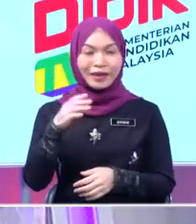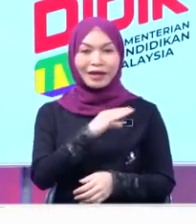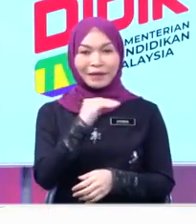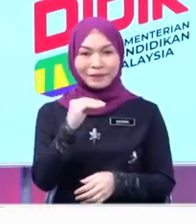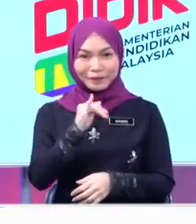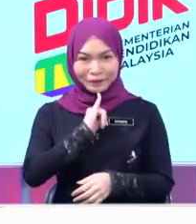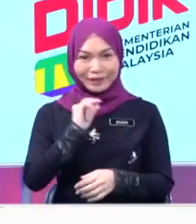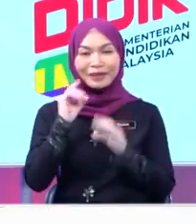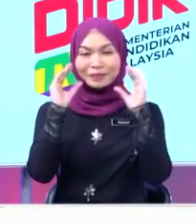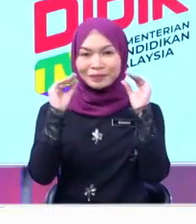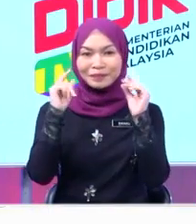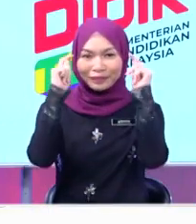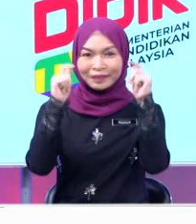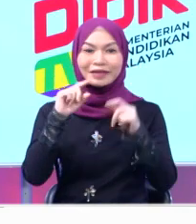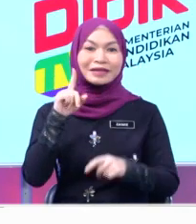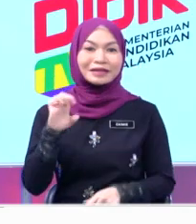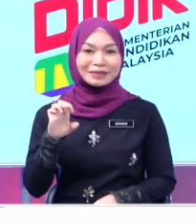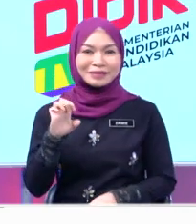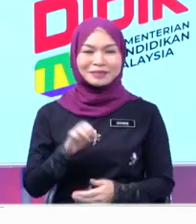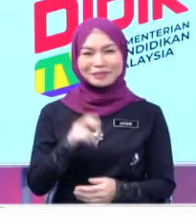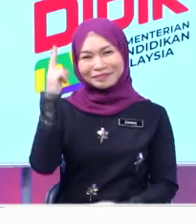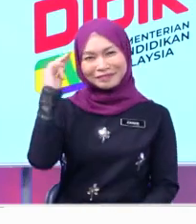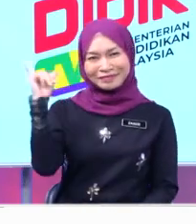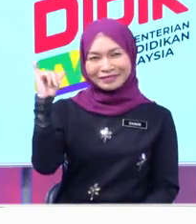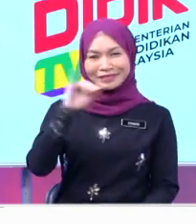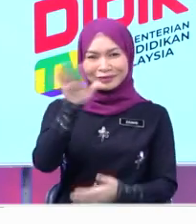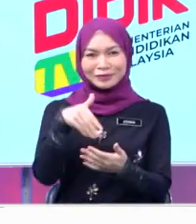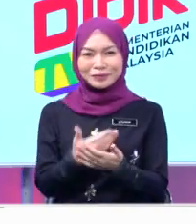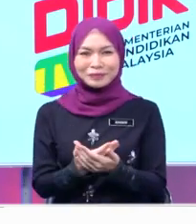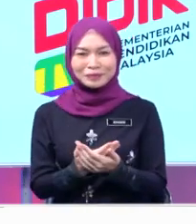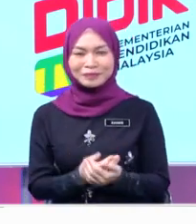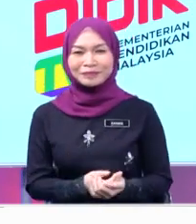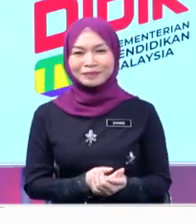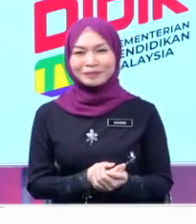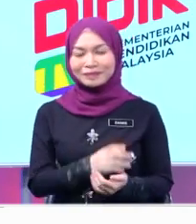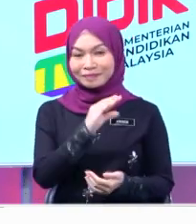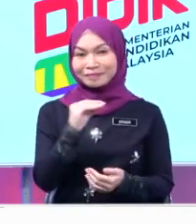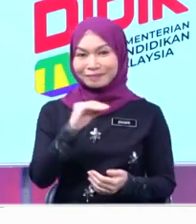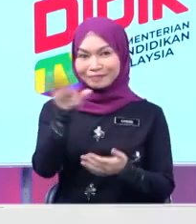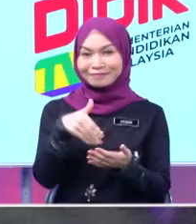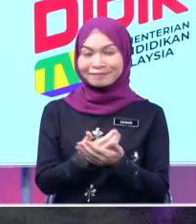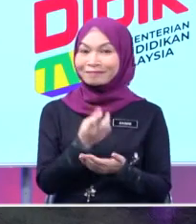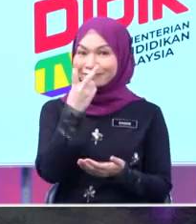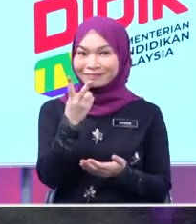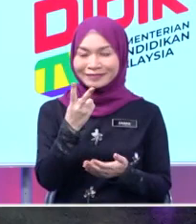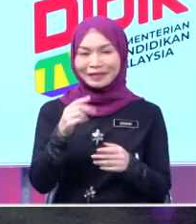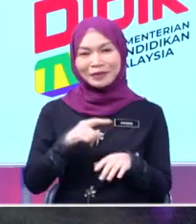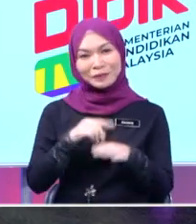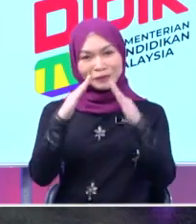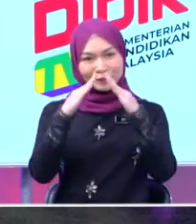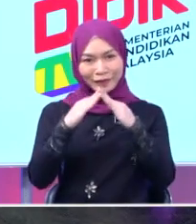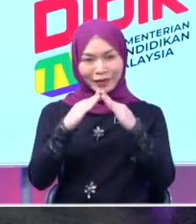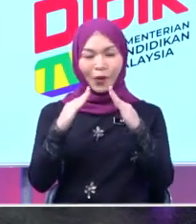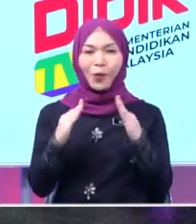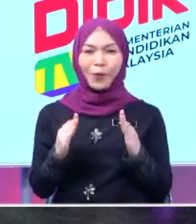Google Meets. Hi everyone, give me a wave, as well as you watching at home. Well, Puan Ima, what are we Yes. going to be learning next in this